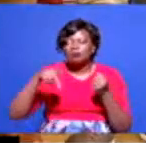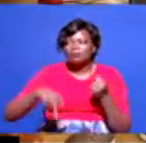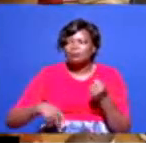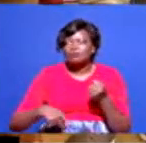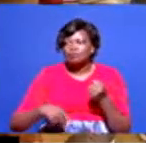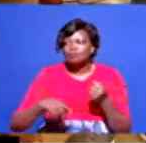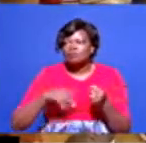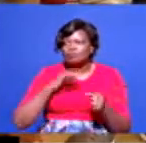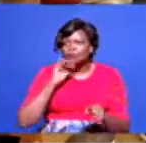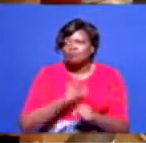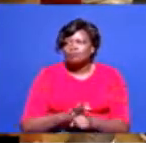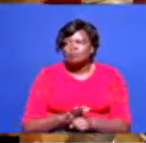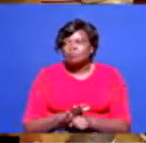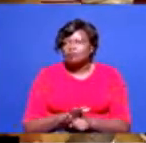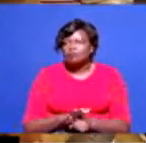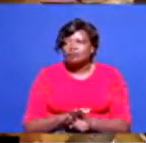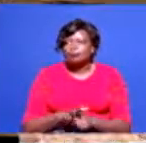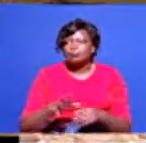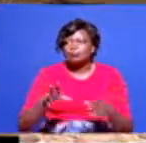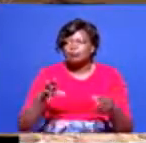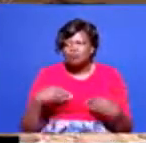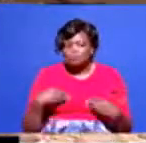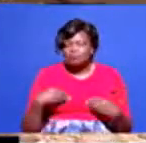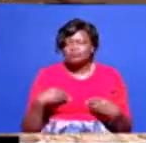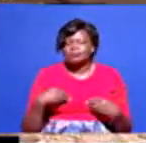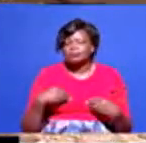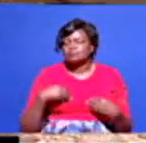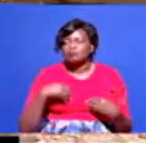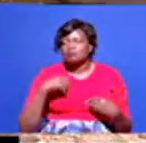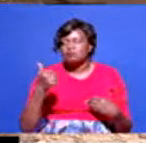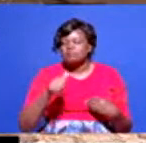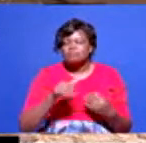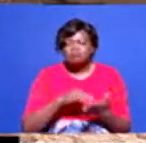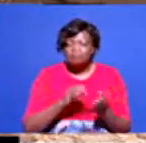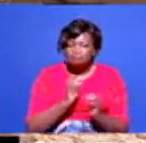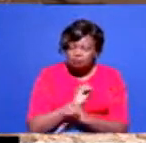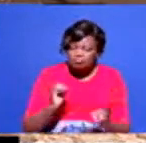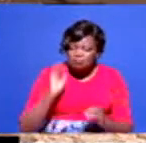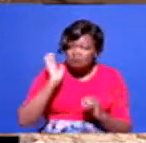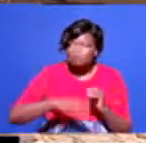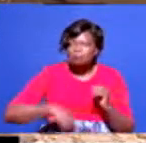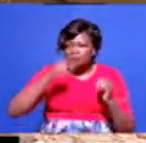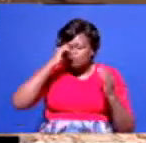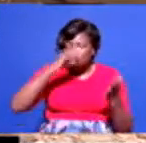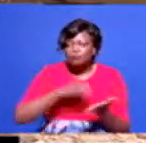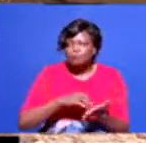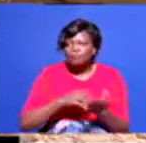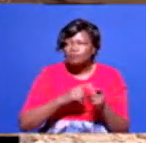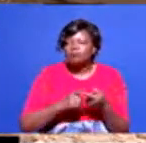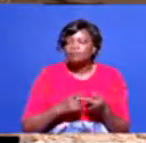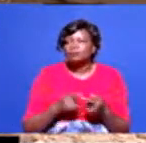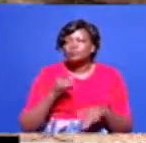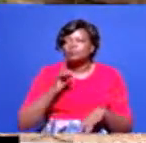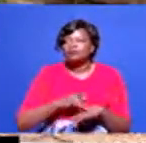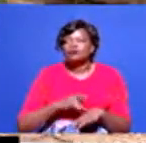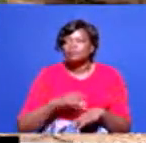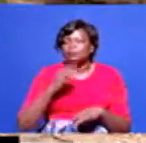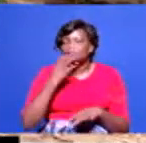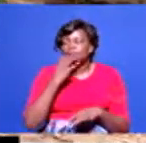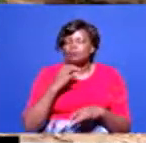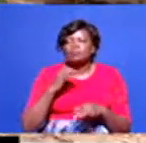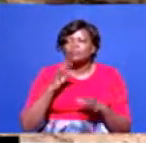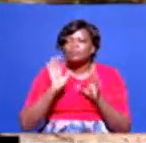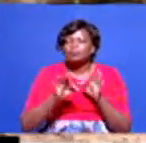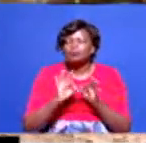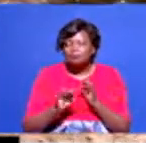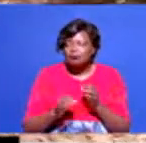to accept nothing less than a gubernatorial ticket. Friday's deal to that effect halted ODM nominations in Westlands and Kibra,